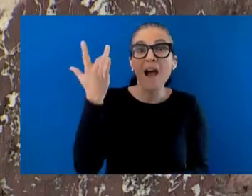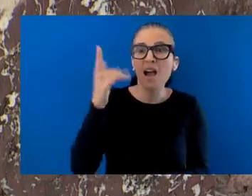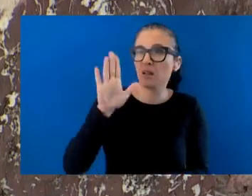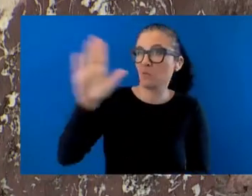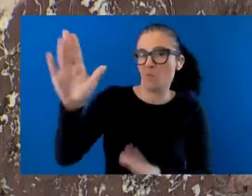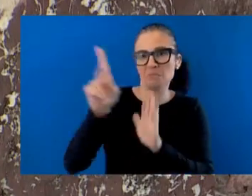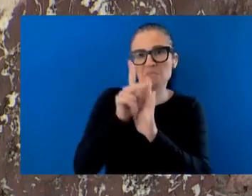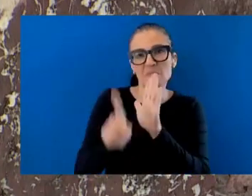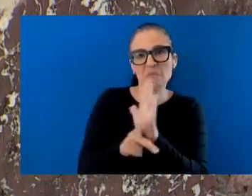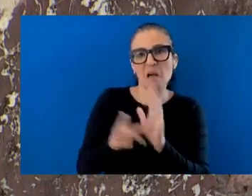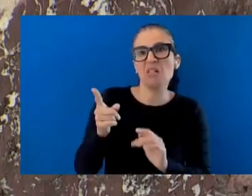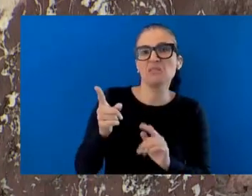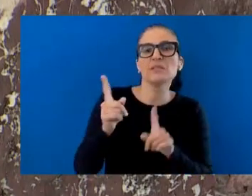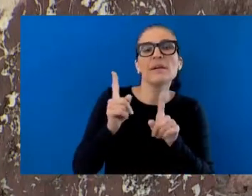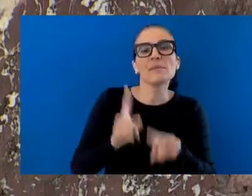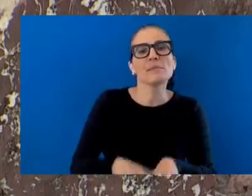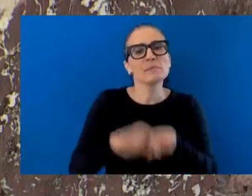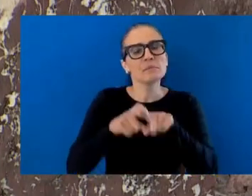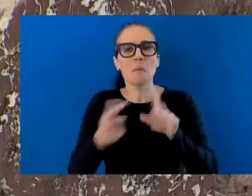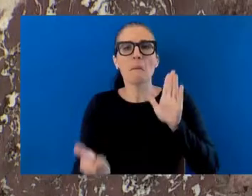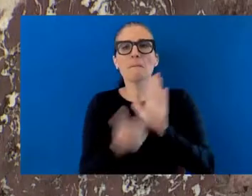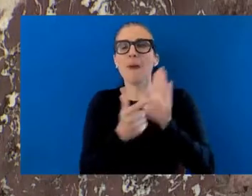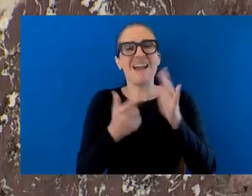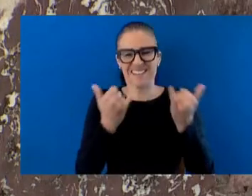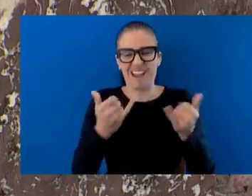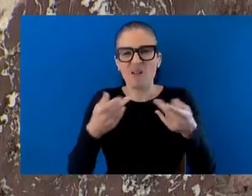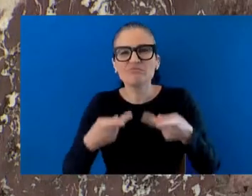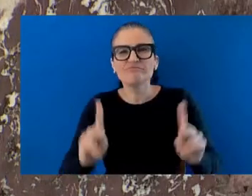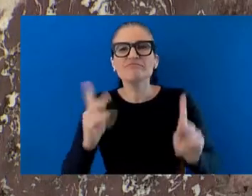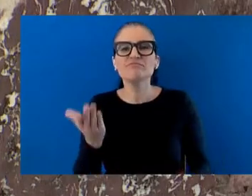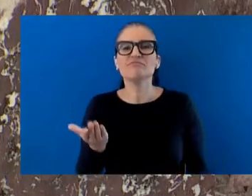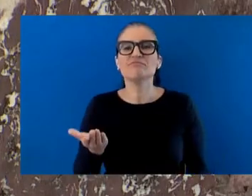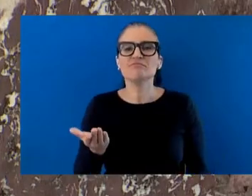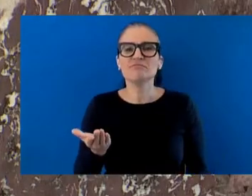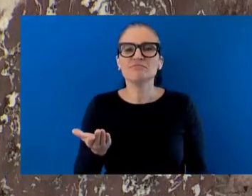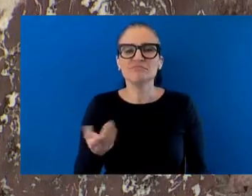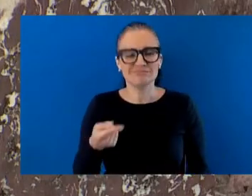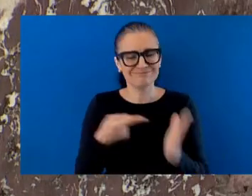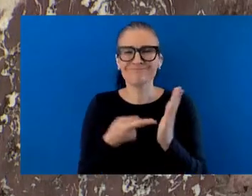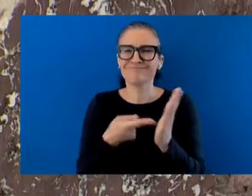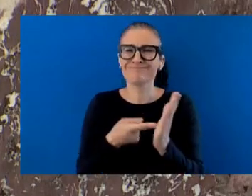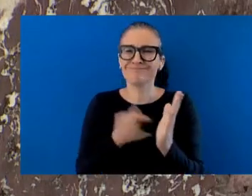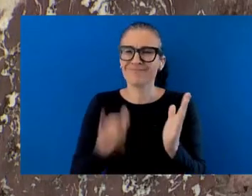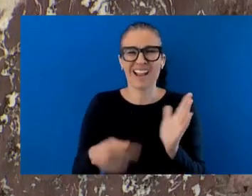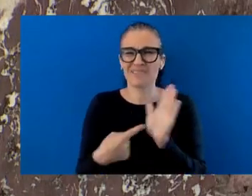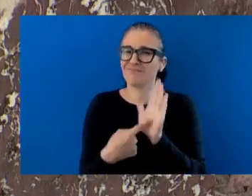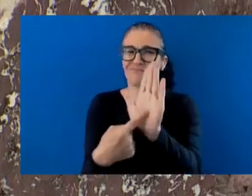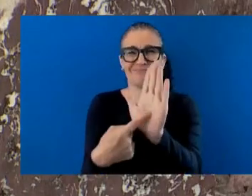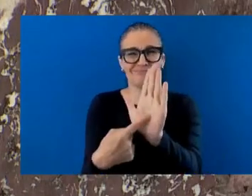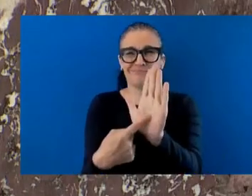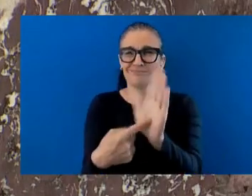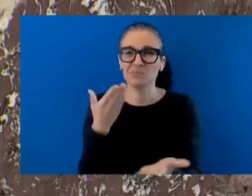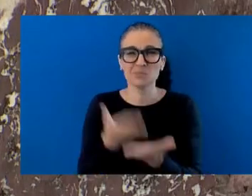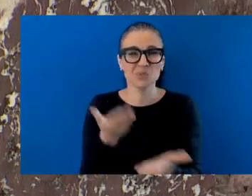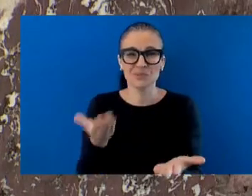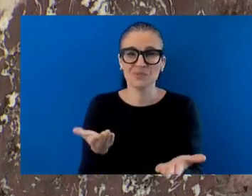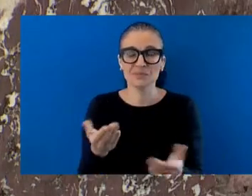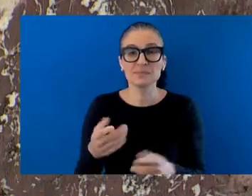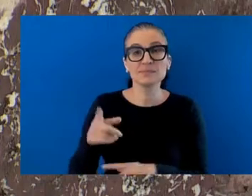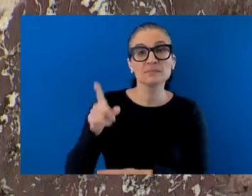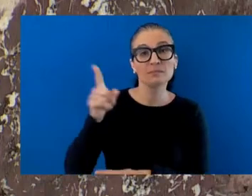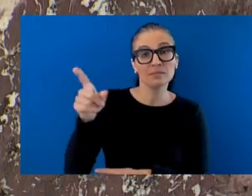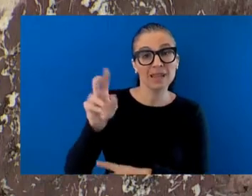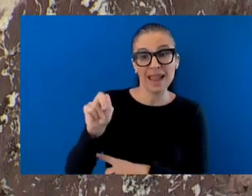a health authority memo. Under this NDP government, families face the dangers of meth,